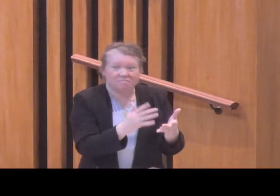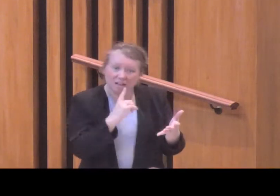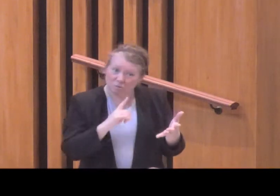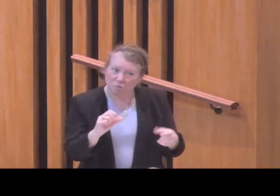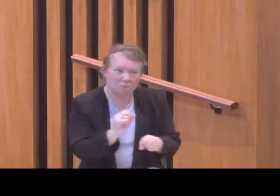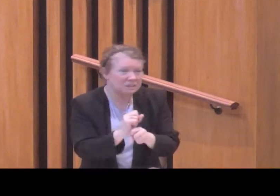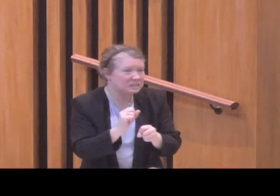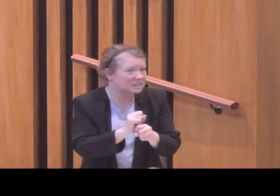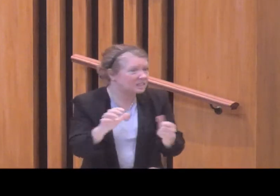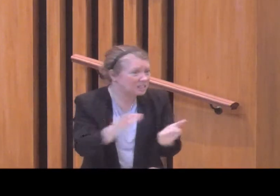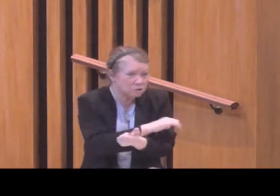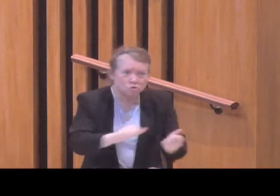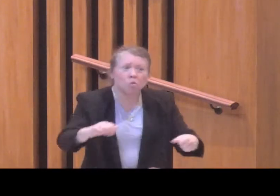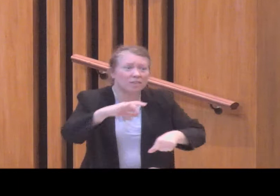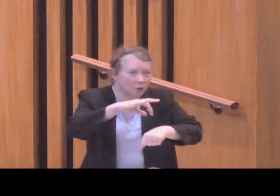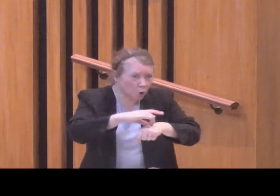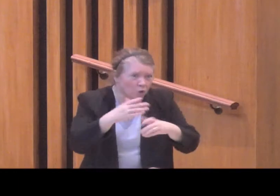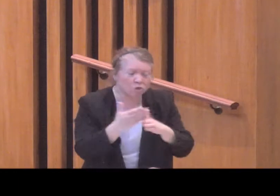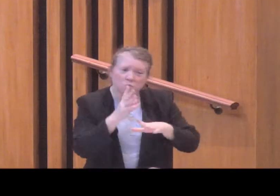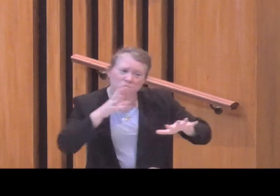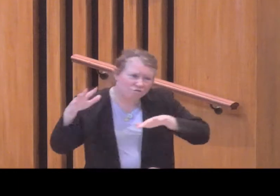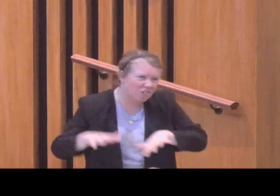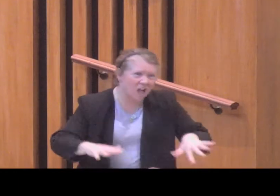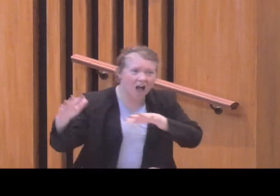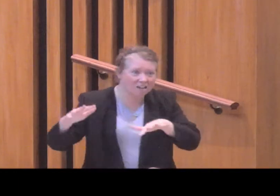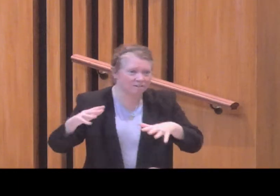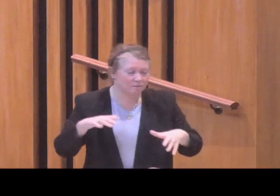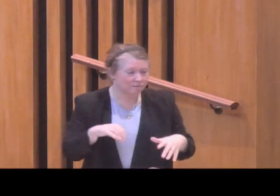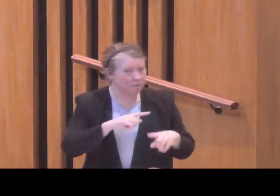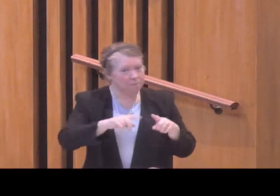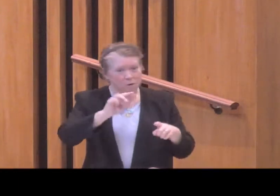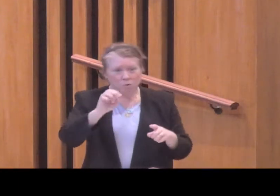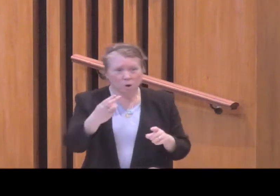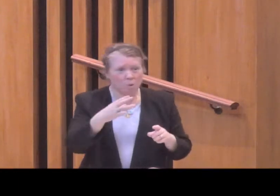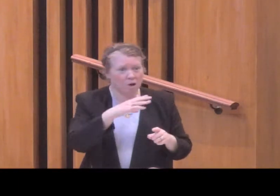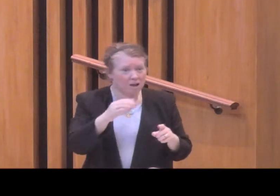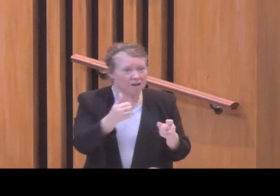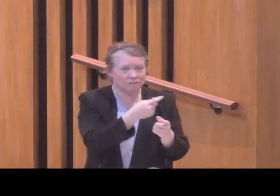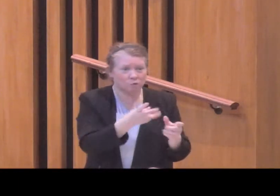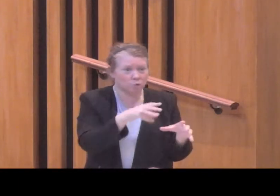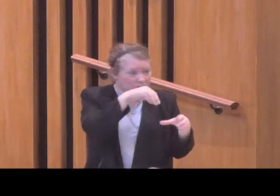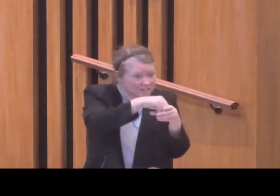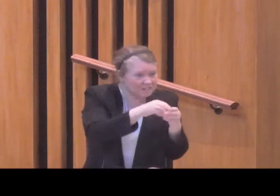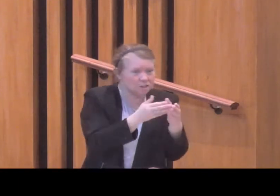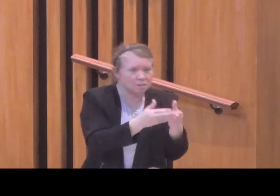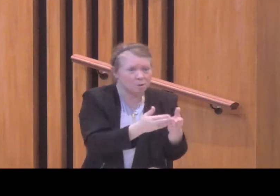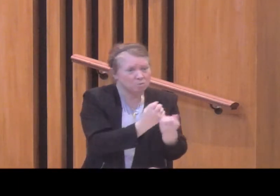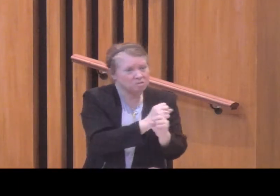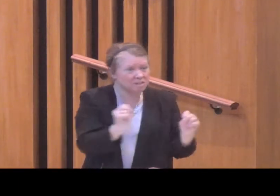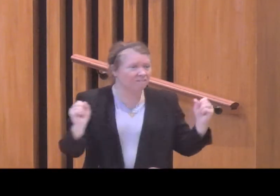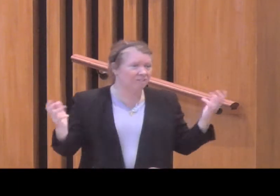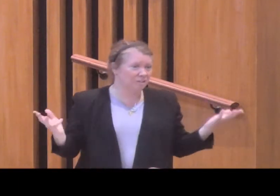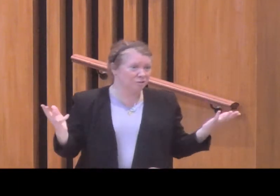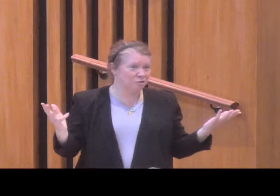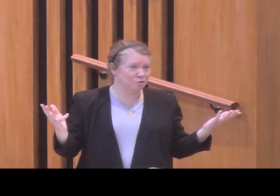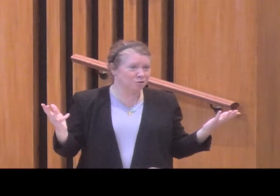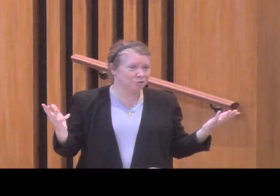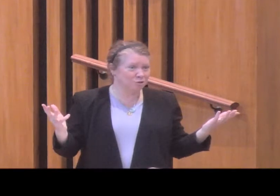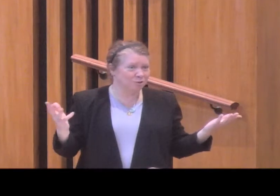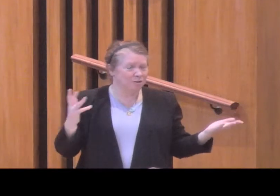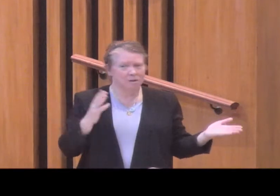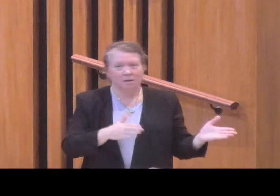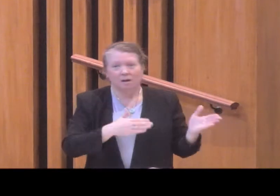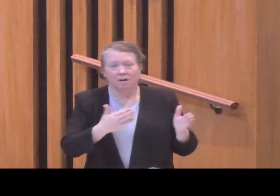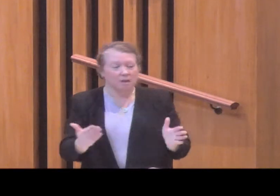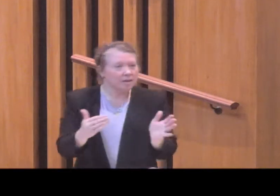God's word this weekend picks up that same theme, where we have another hero of Scripture